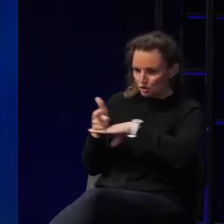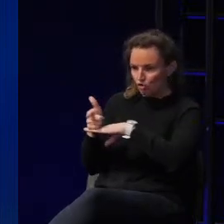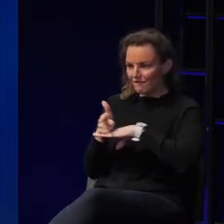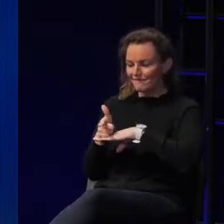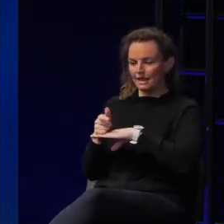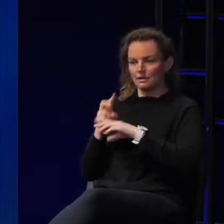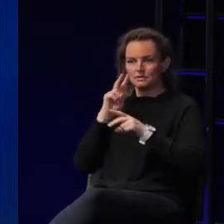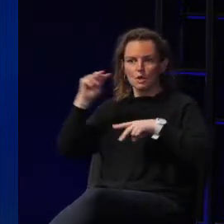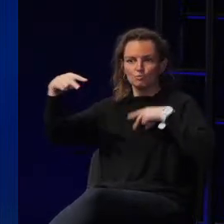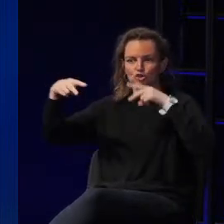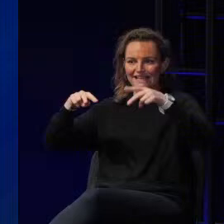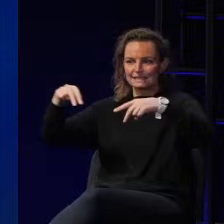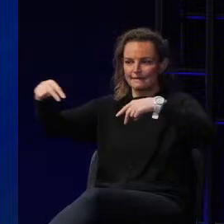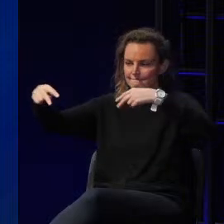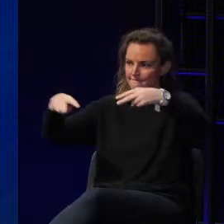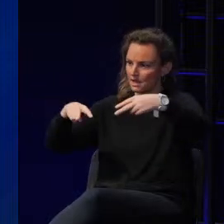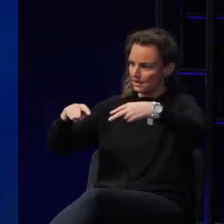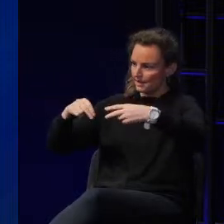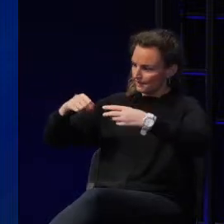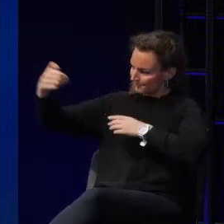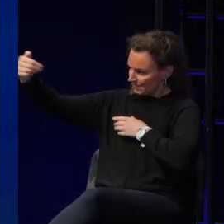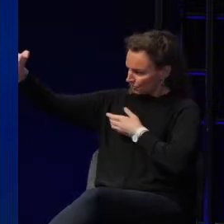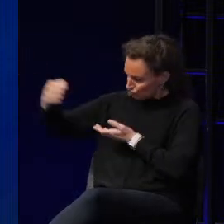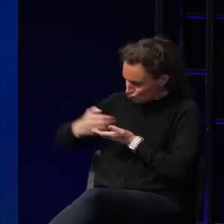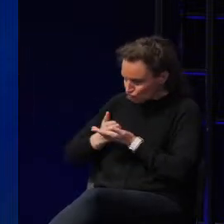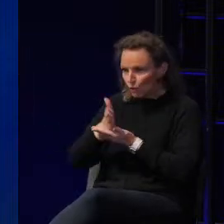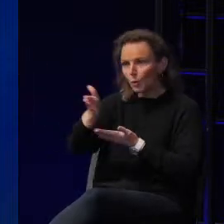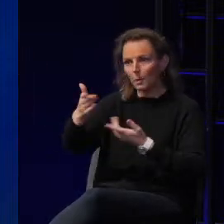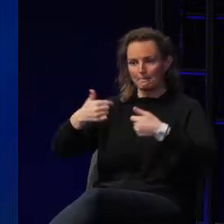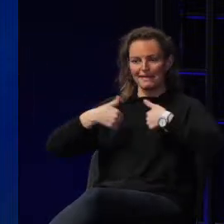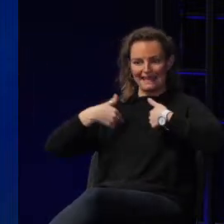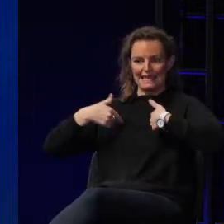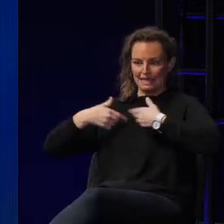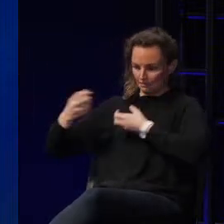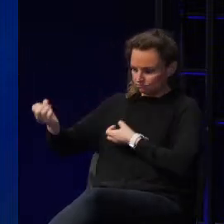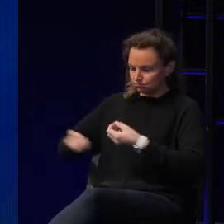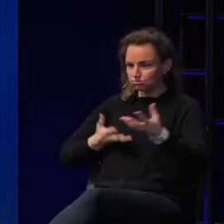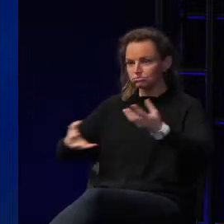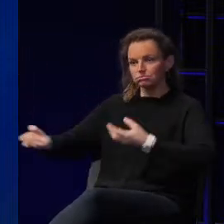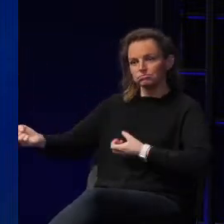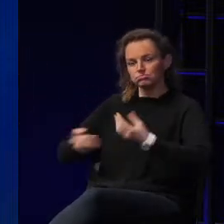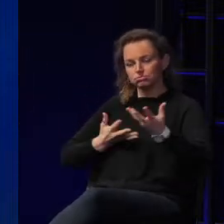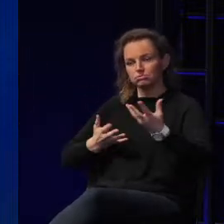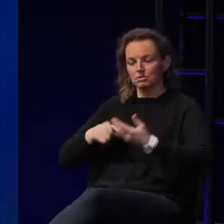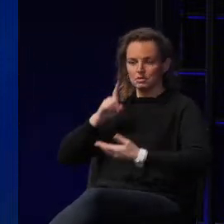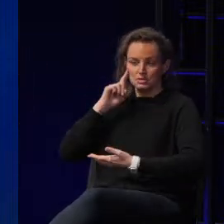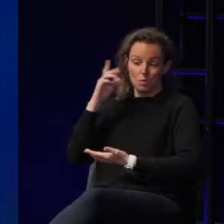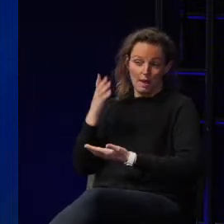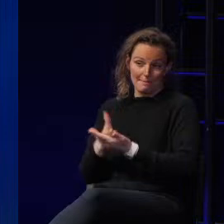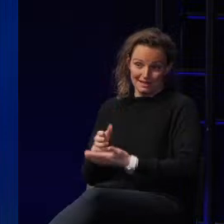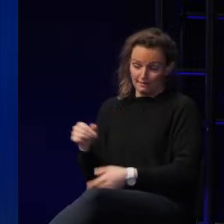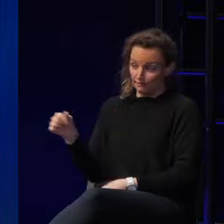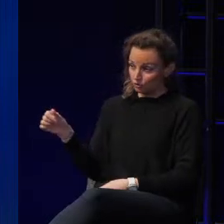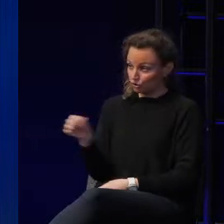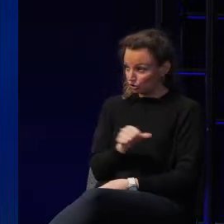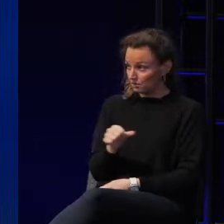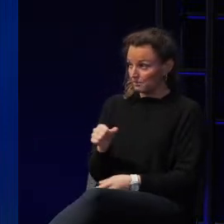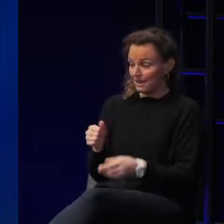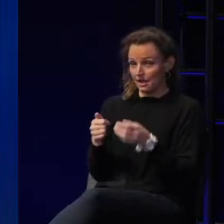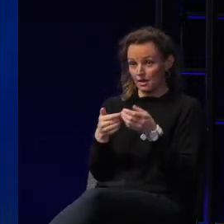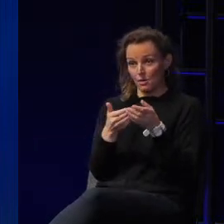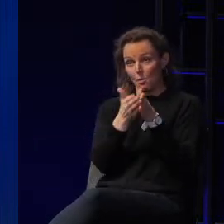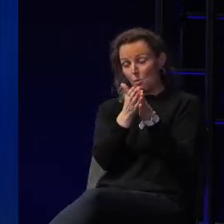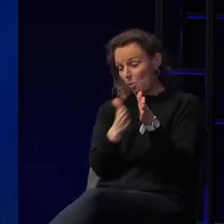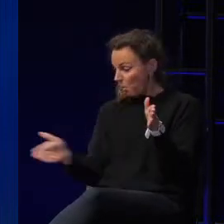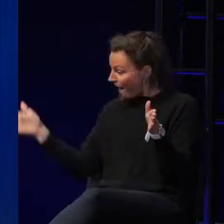it comes through me, and so I believe there should be a wide gamut of people behind and in front